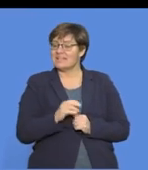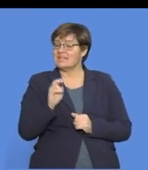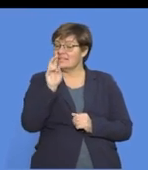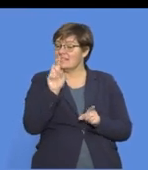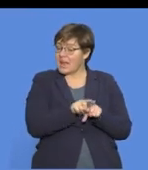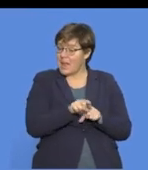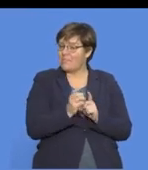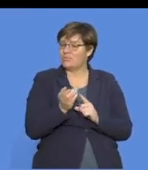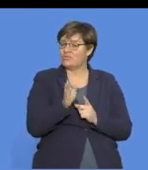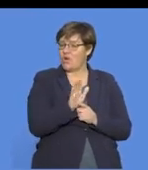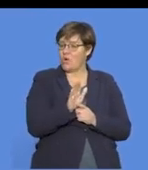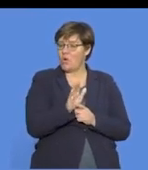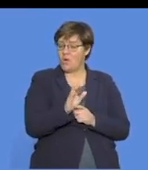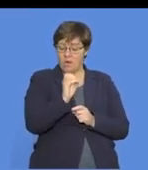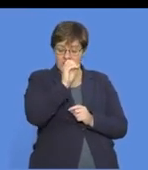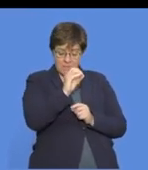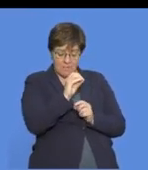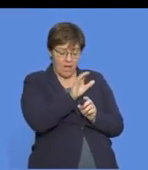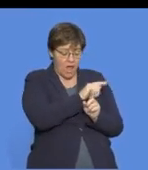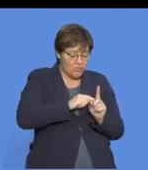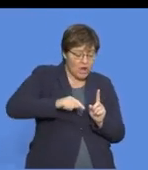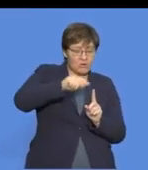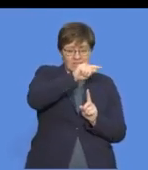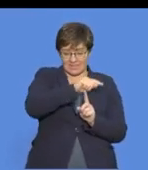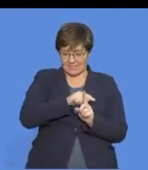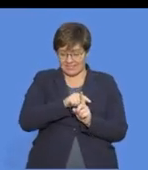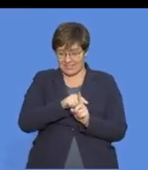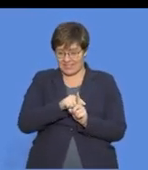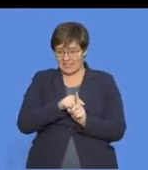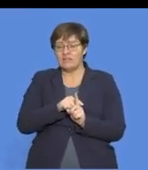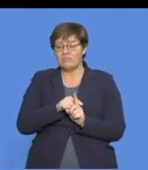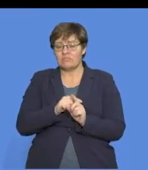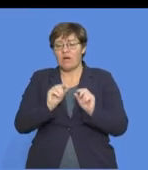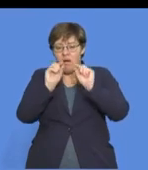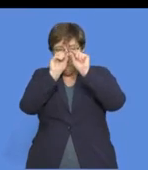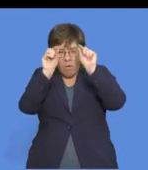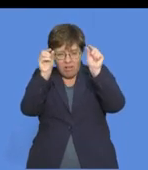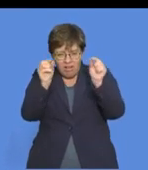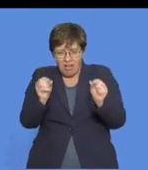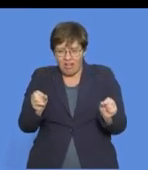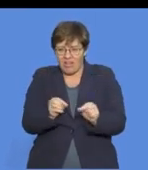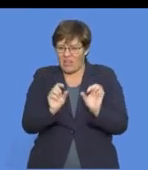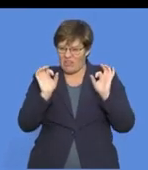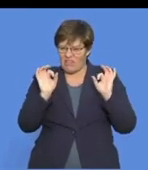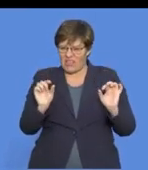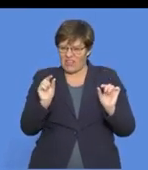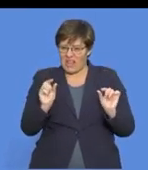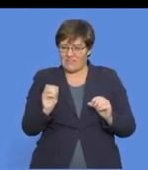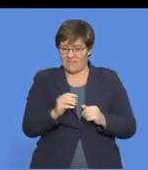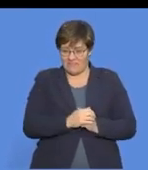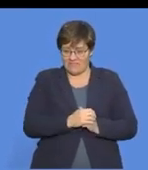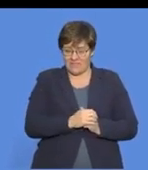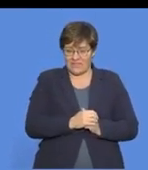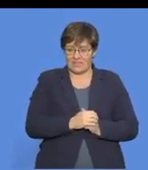that around the pore is a very thick wall surrounding the